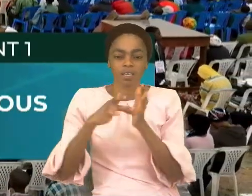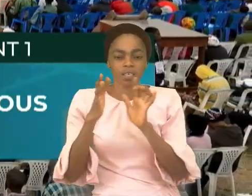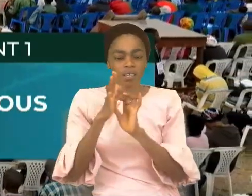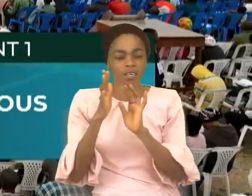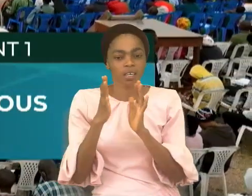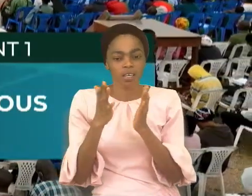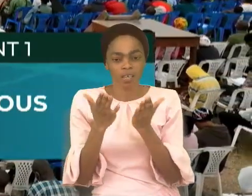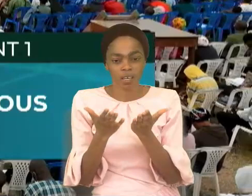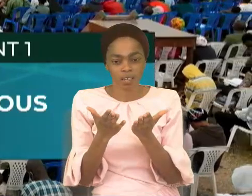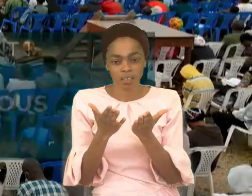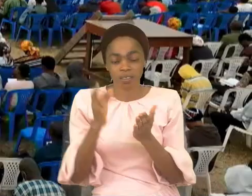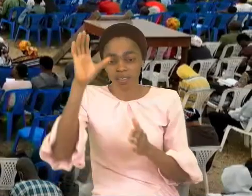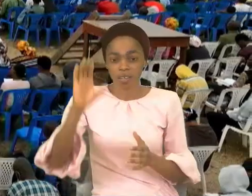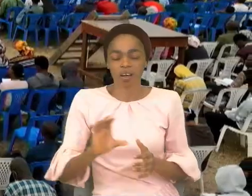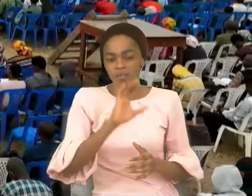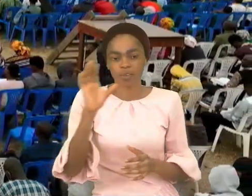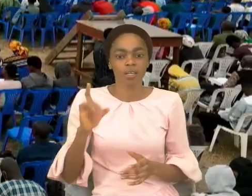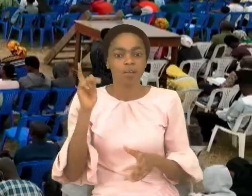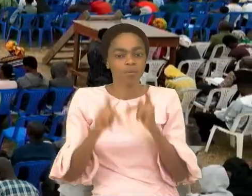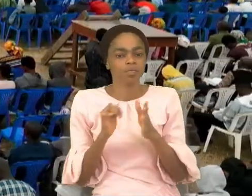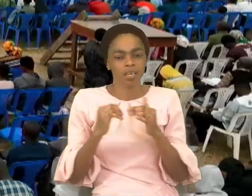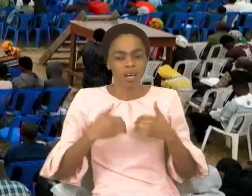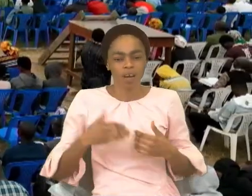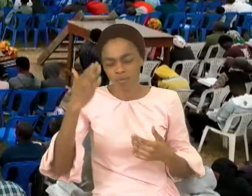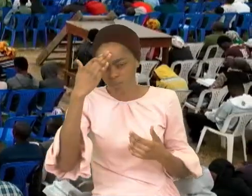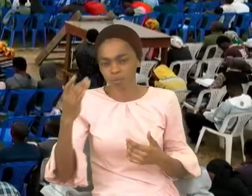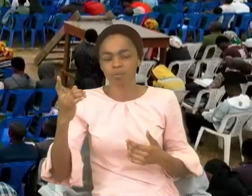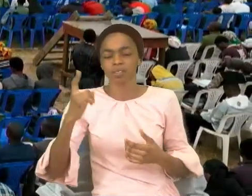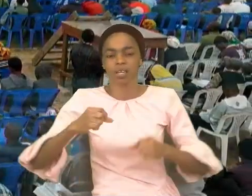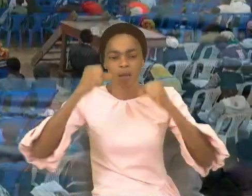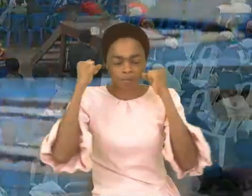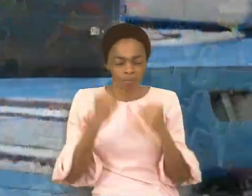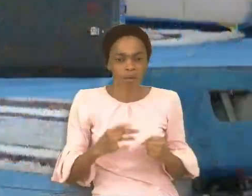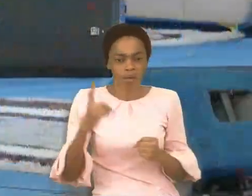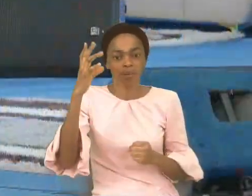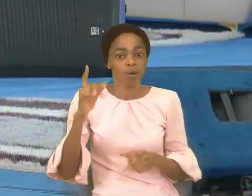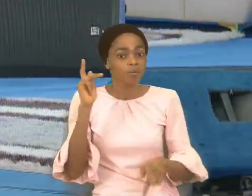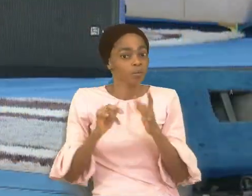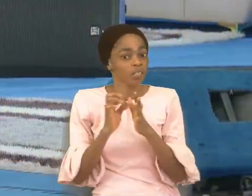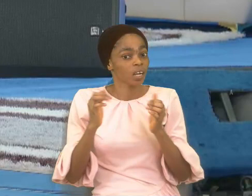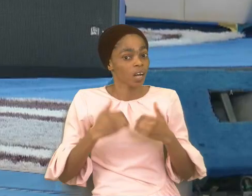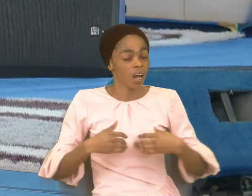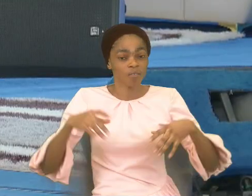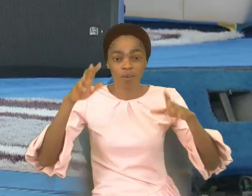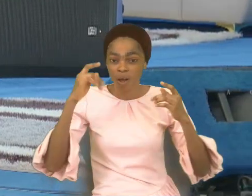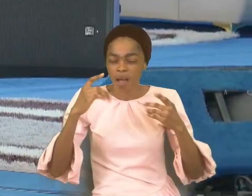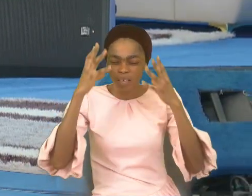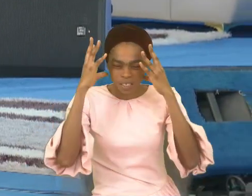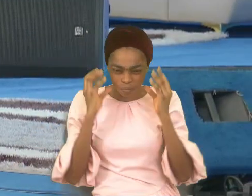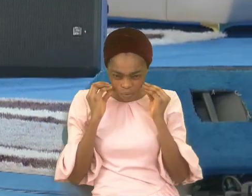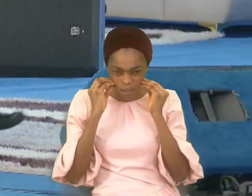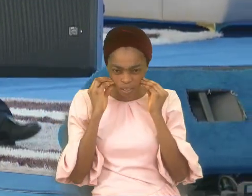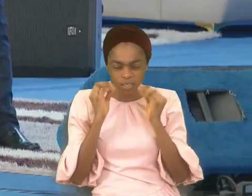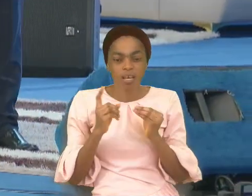a practical way, the Spirit of God bearing witness in their heart, they were children of God. And